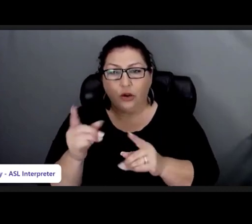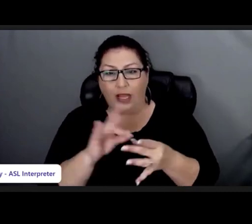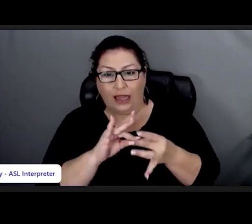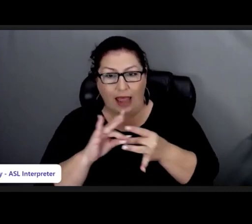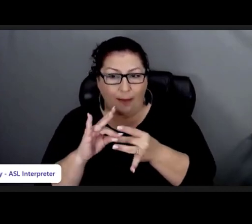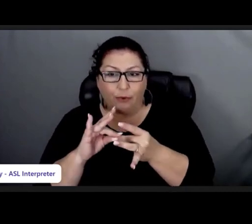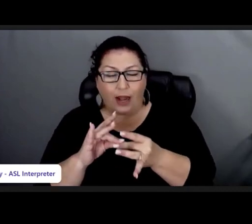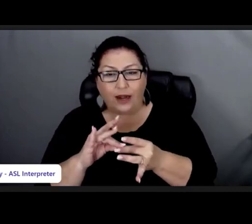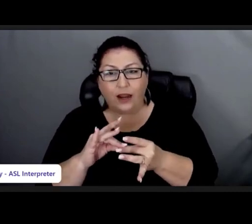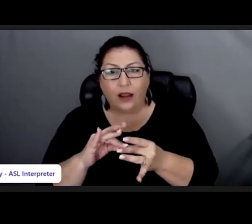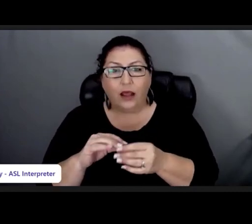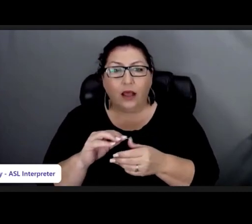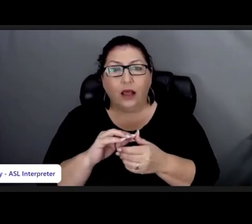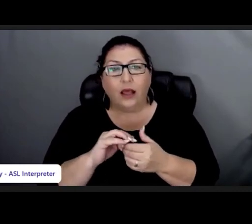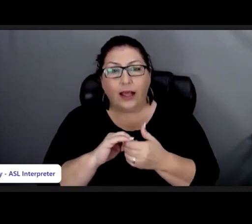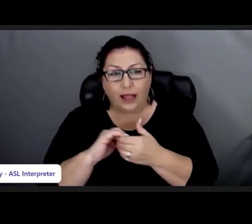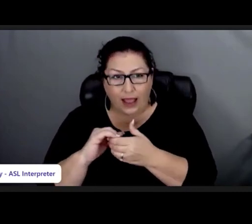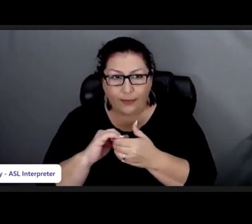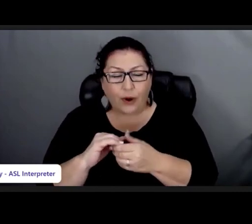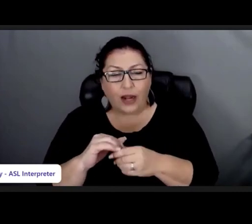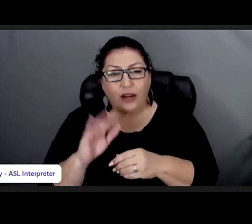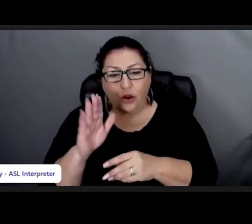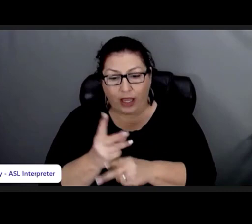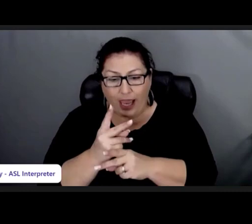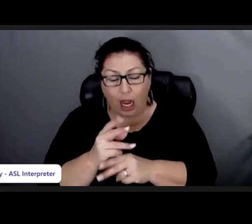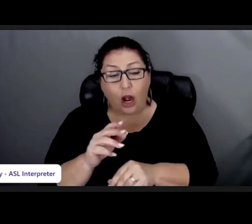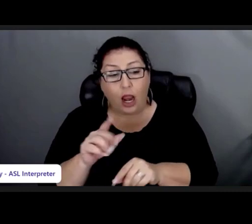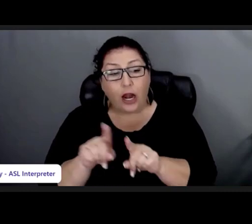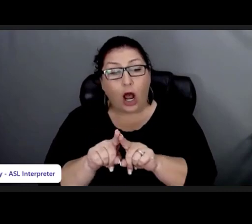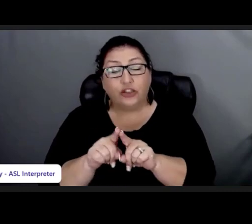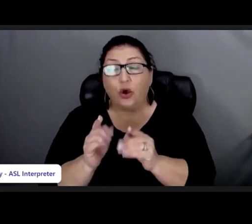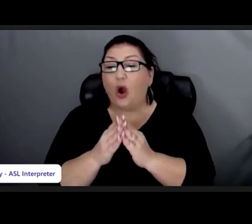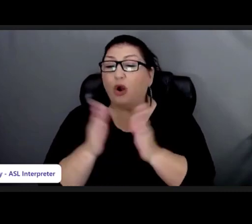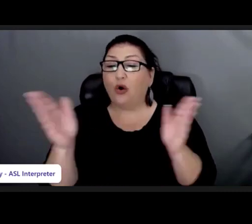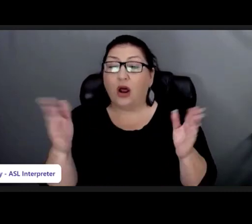your care, but also across the healthcare system?